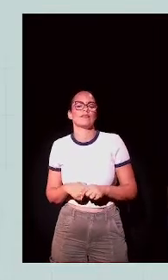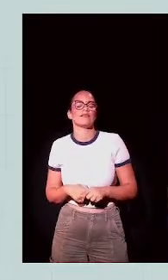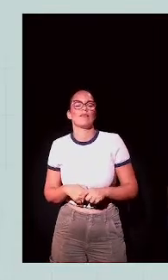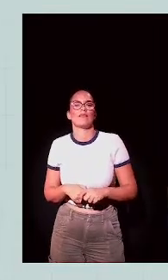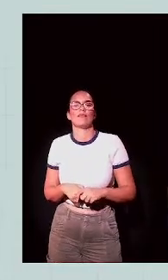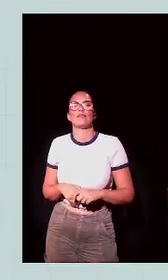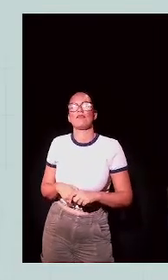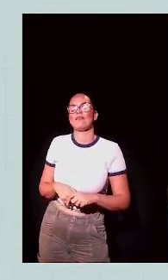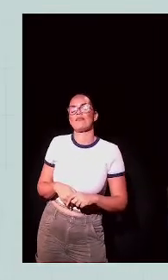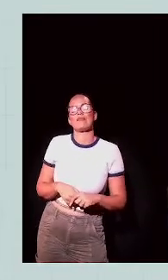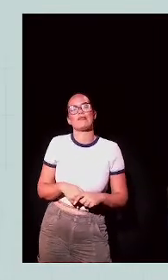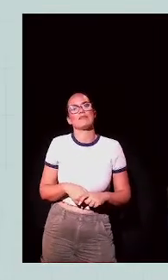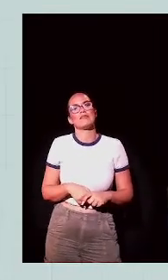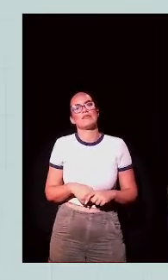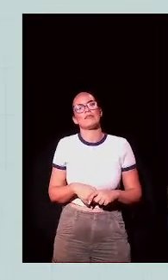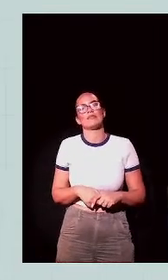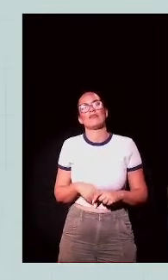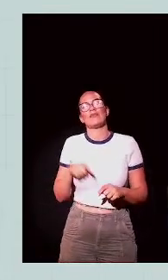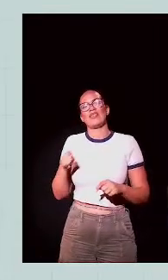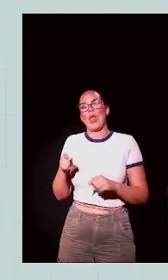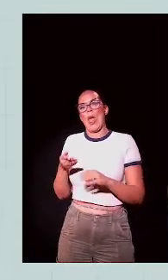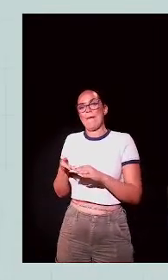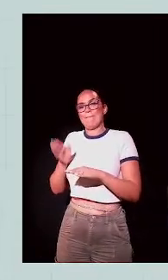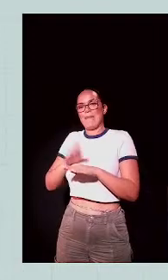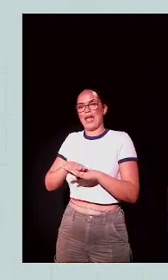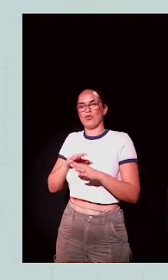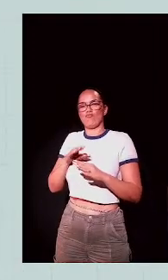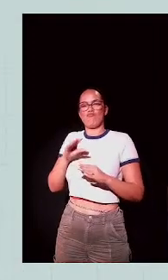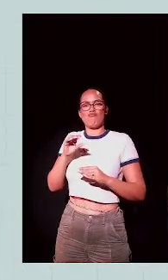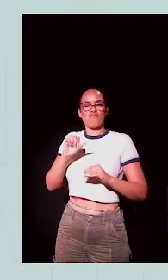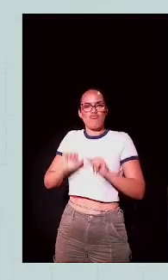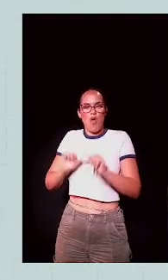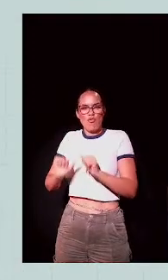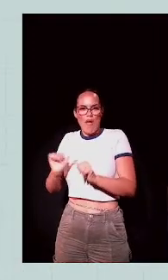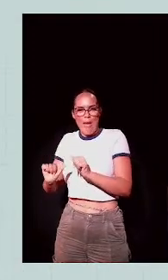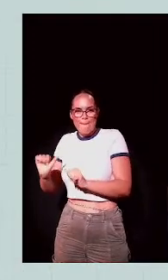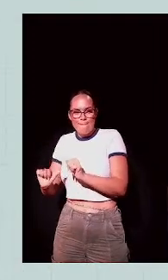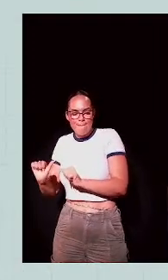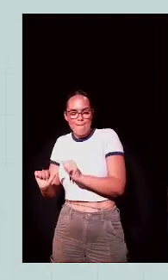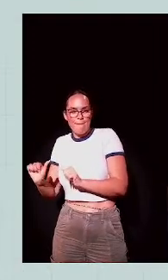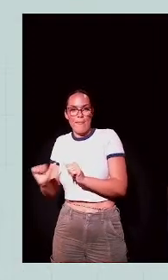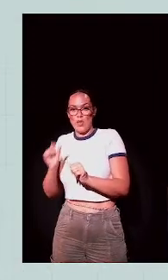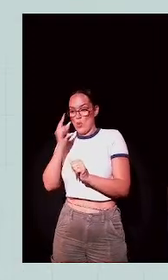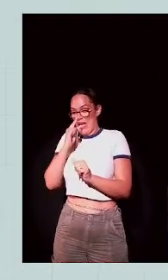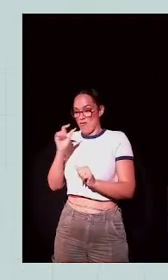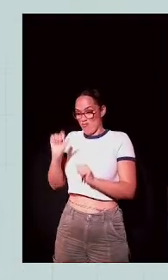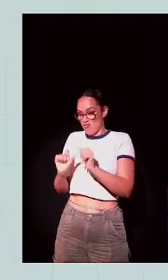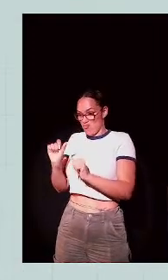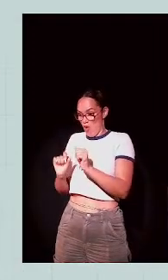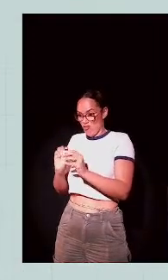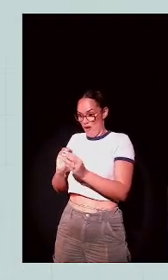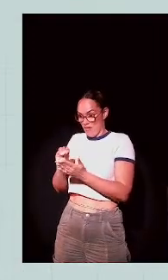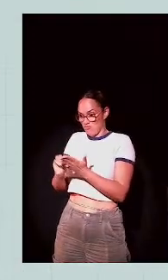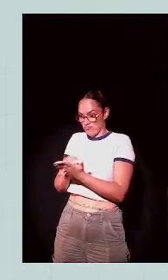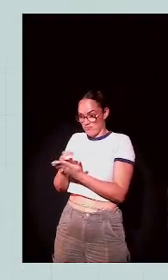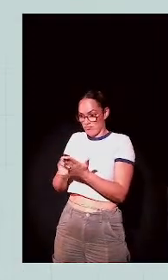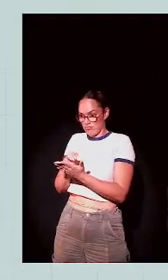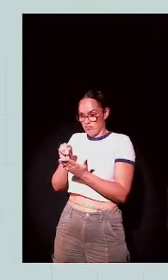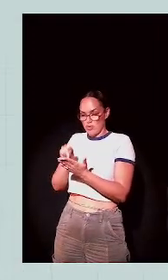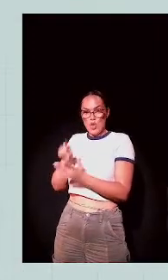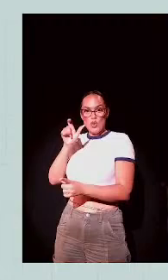idea of patch programmability. You can program the thing to do the modules to do quite a lot of different